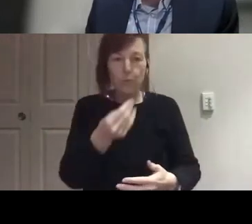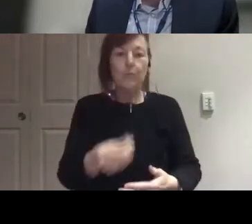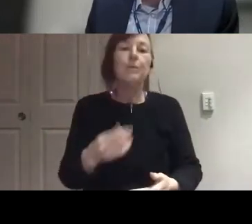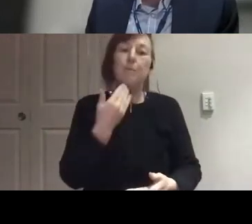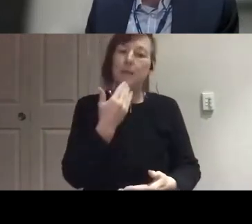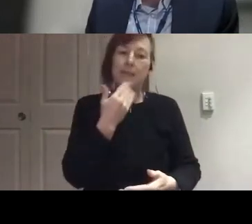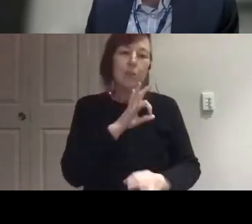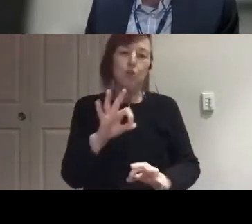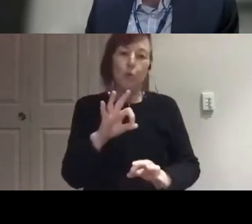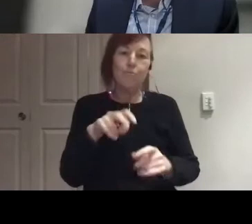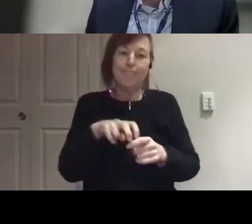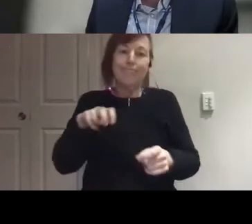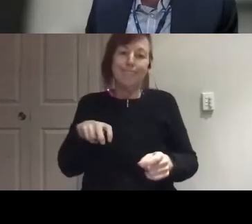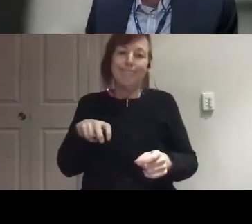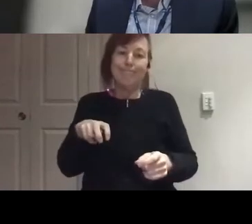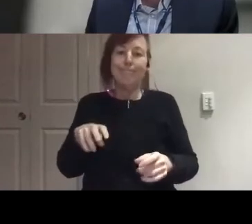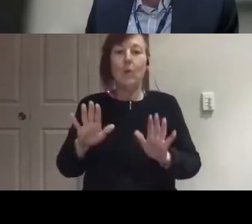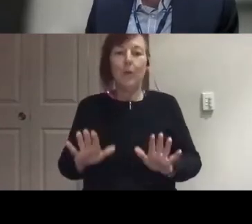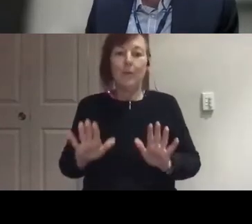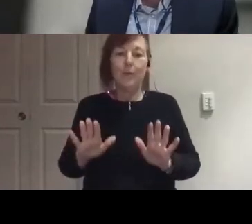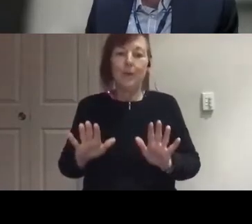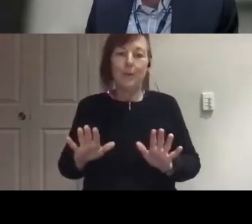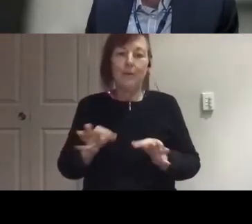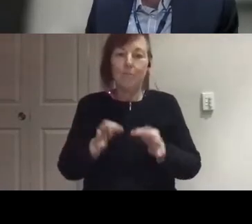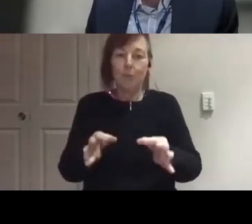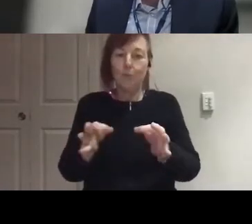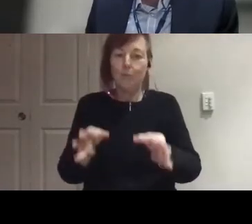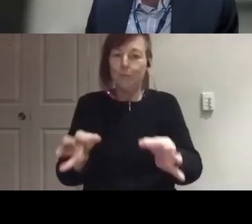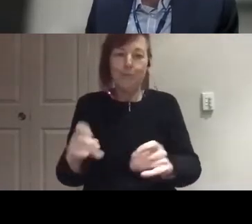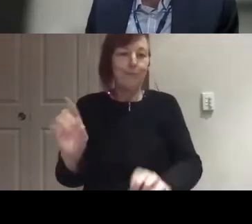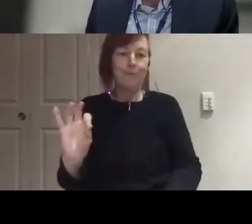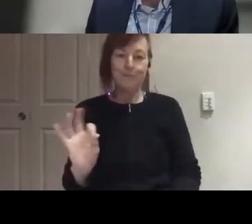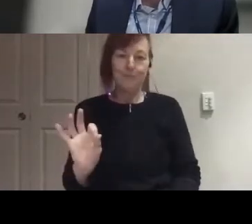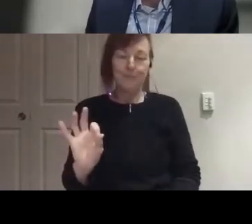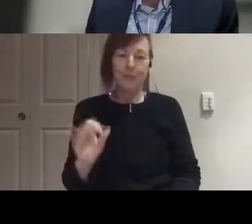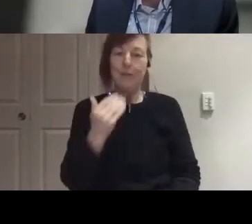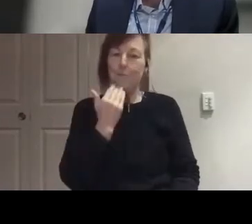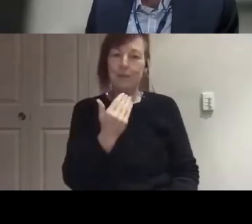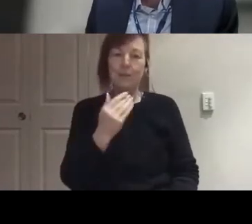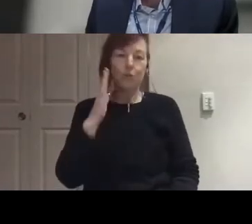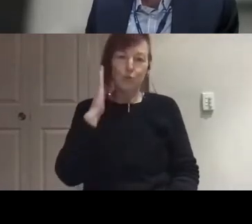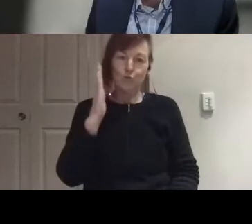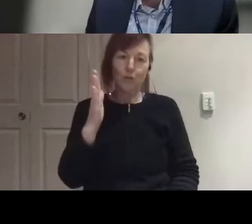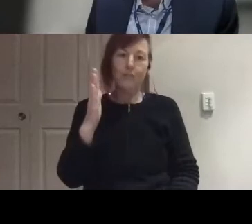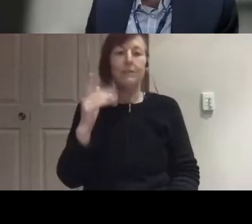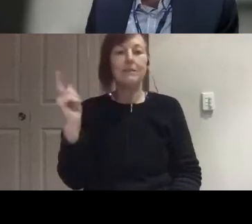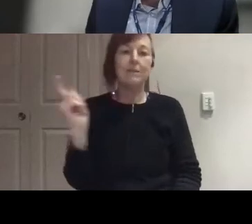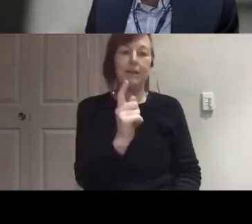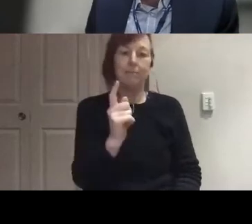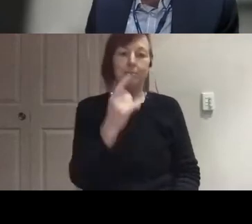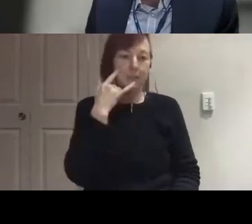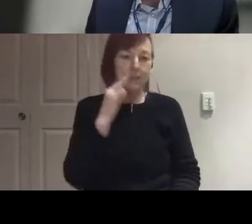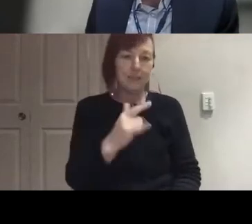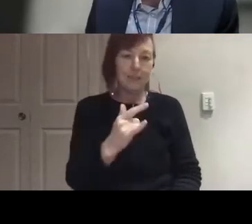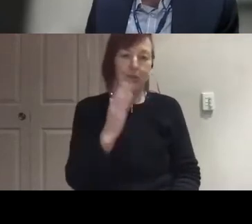it off for half a day, an hour, or whatever the case might be. Please come forward and get tested straight away.